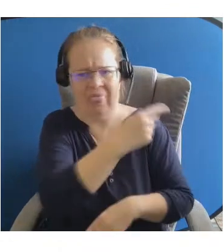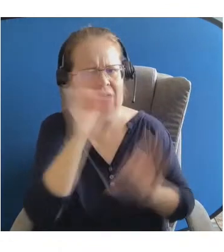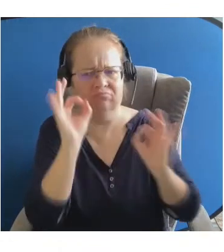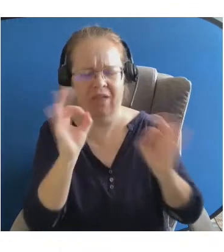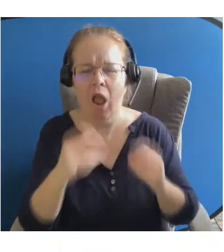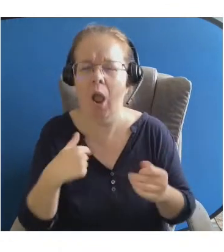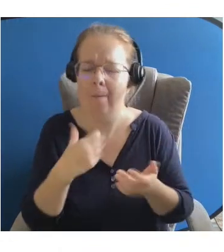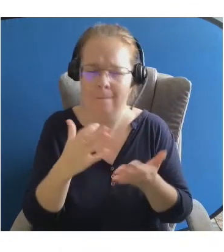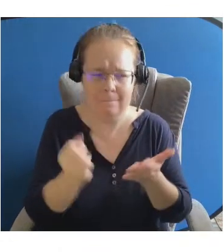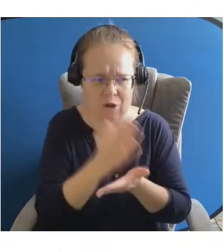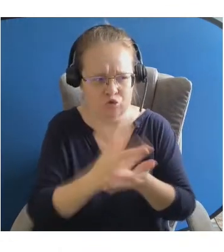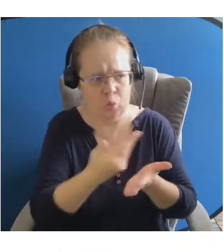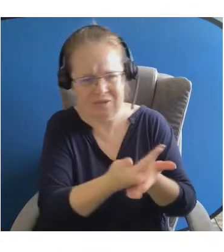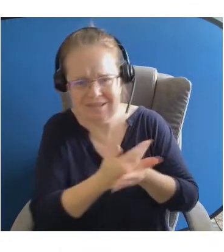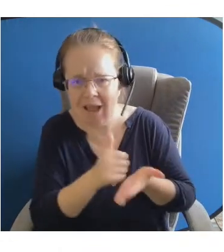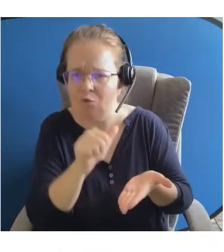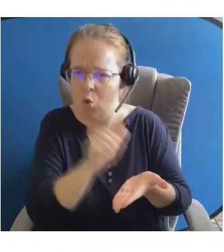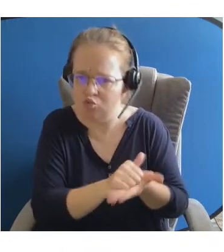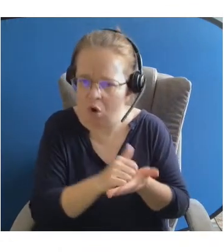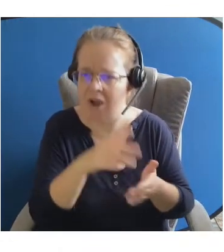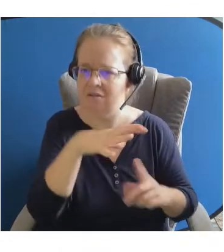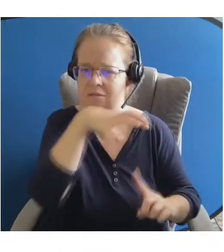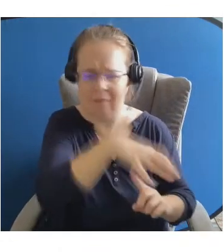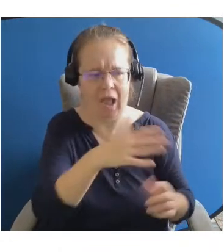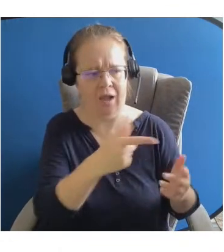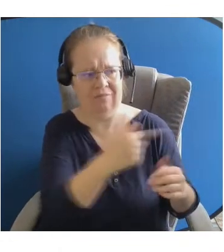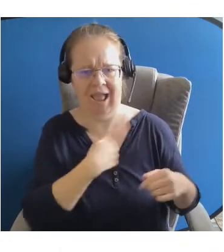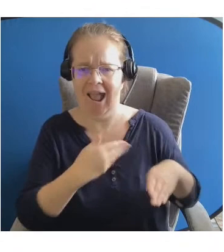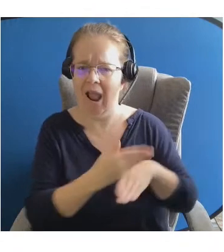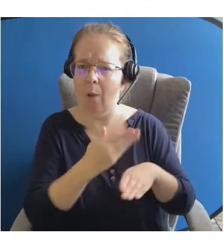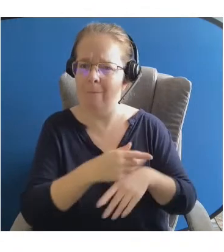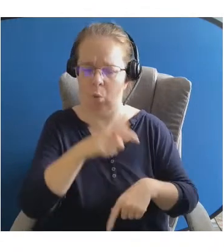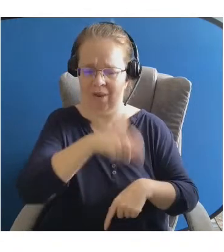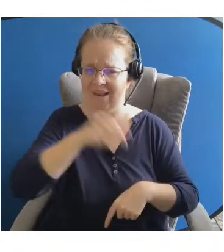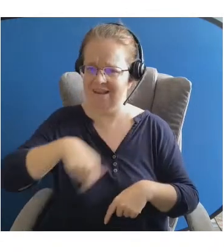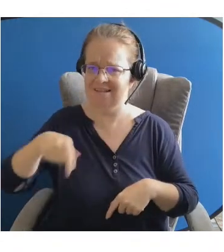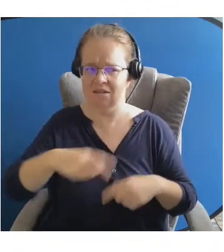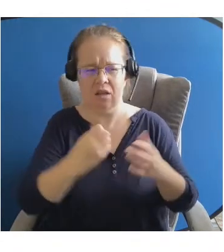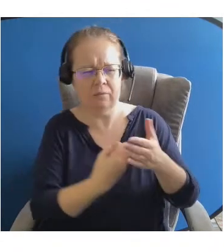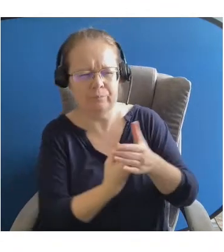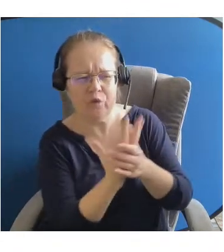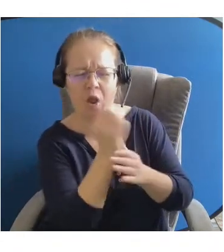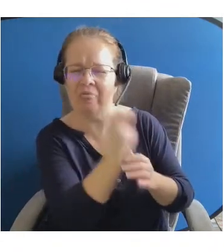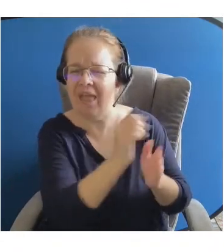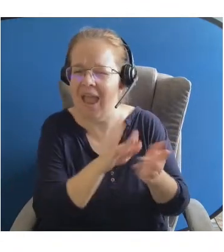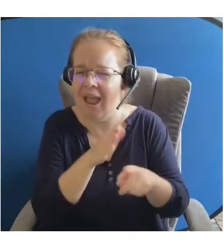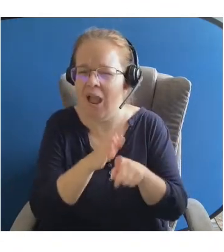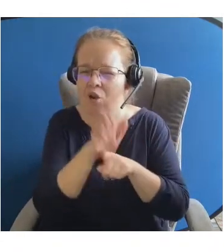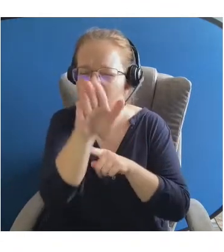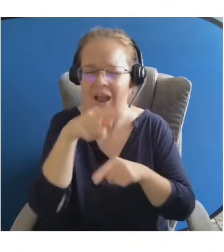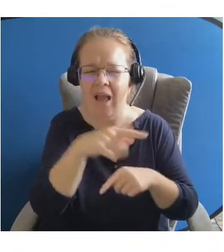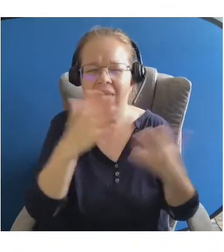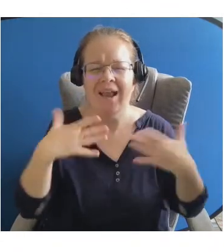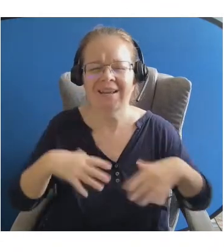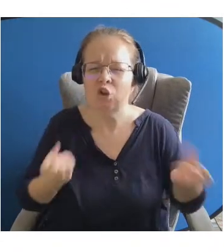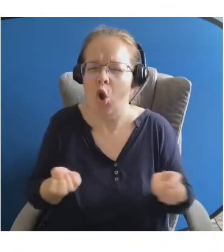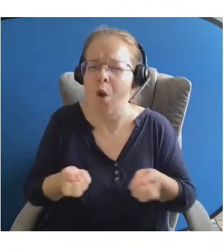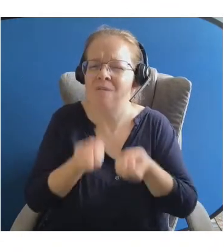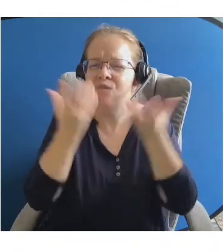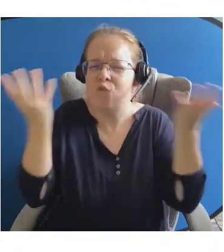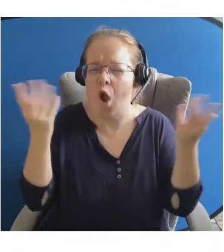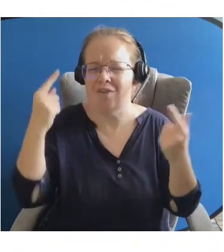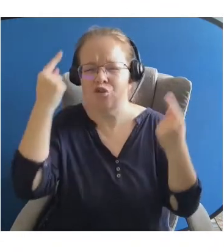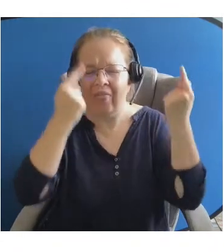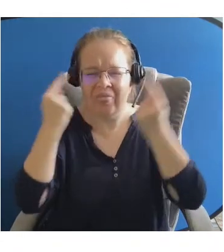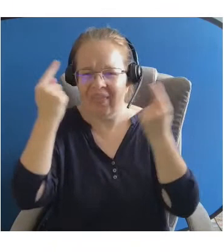and right place for our employees to grow their careers, and recognising the innovation and the fresh thinking and that diversity of thought that comes from